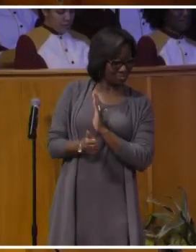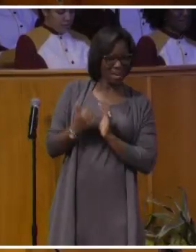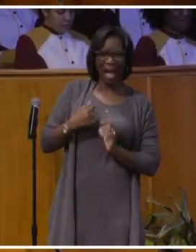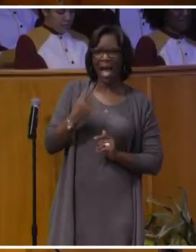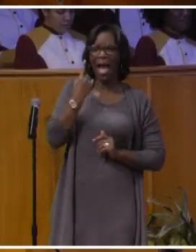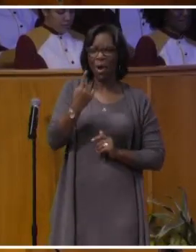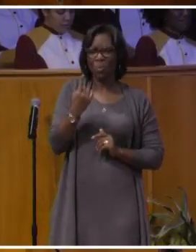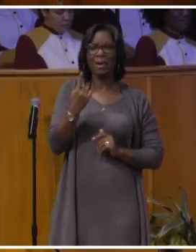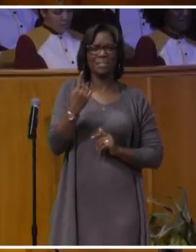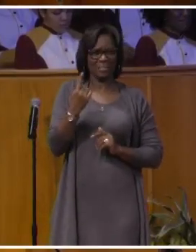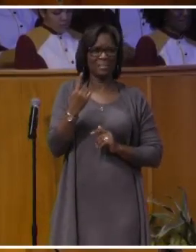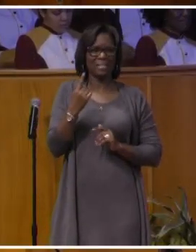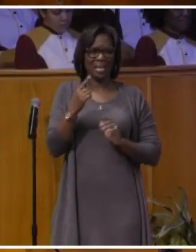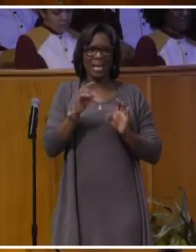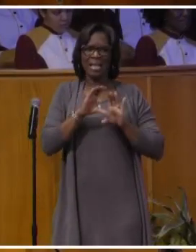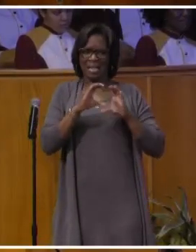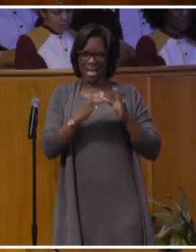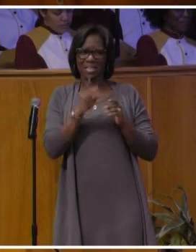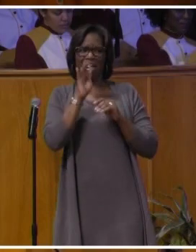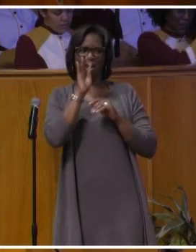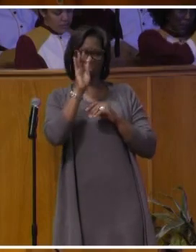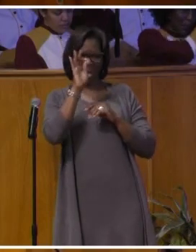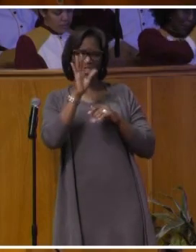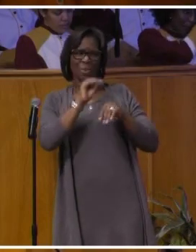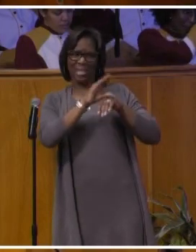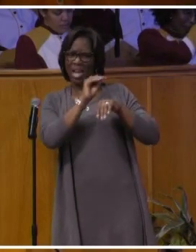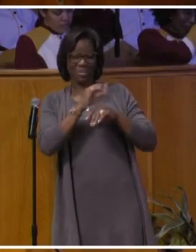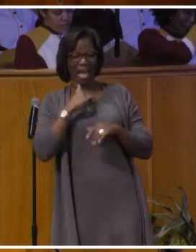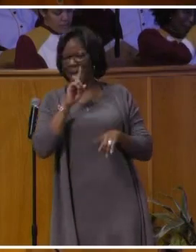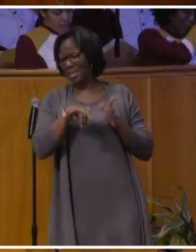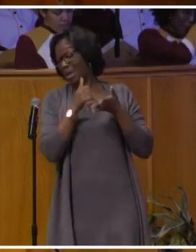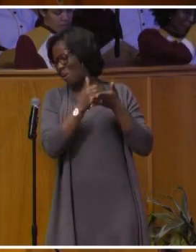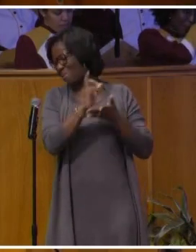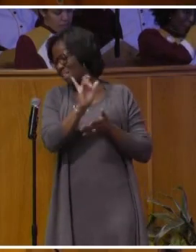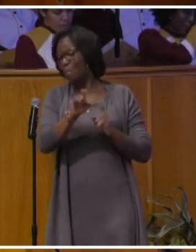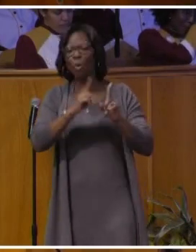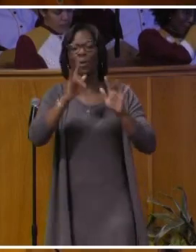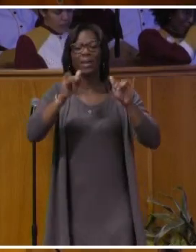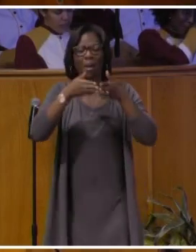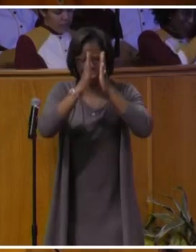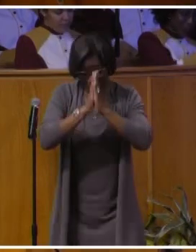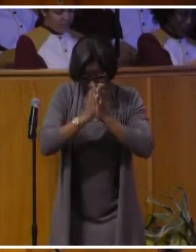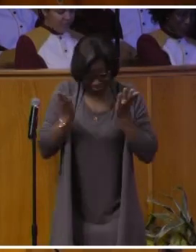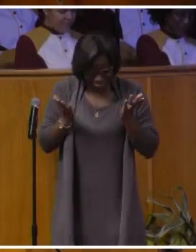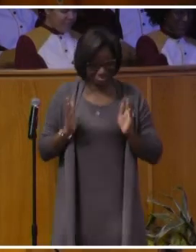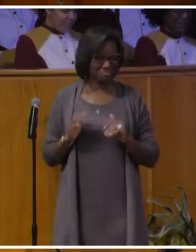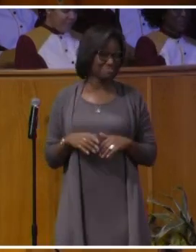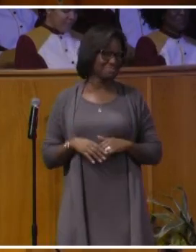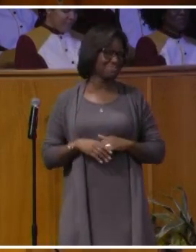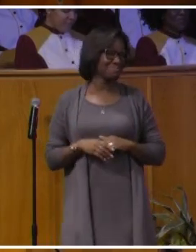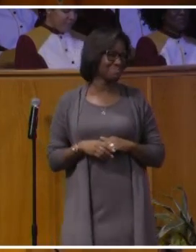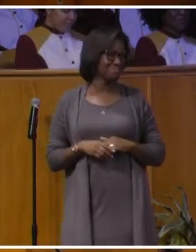one semester of pastoral counseling. I can't help you, but we can pray."